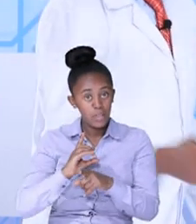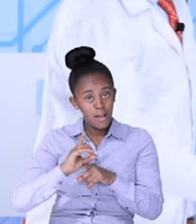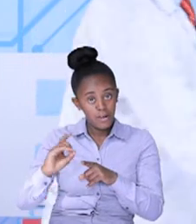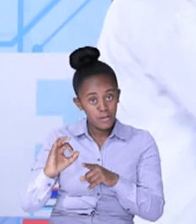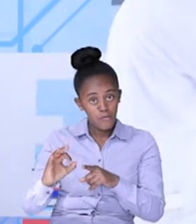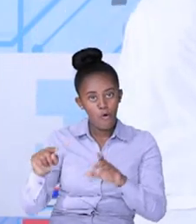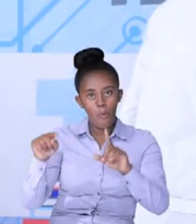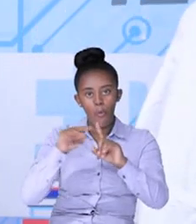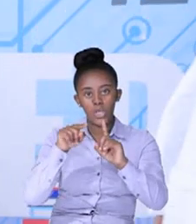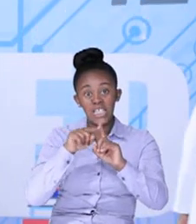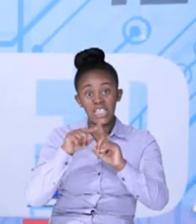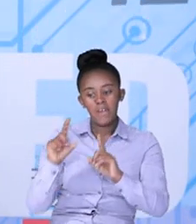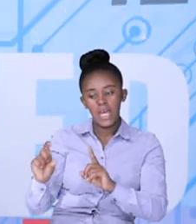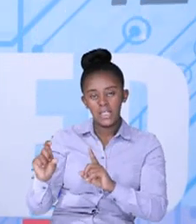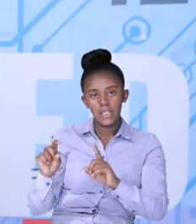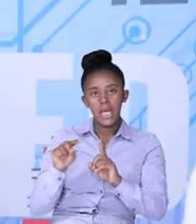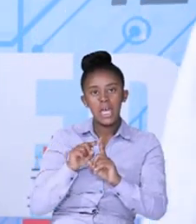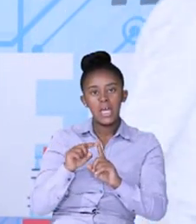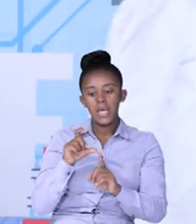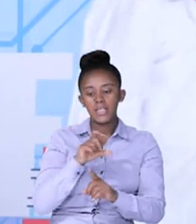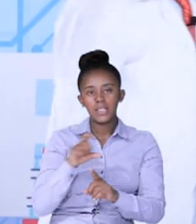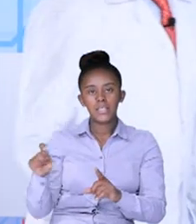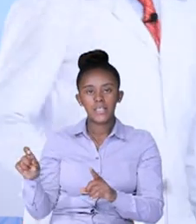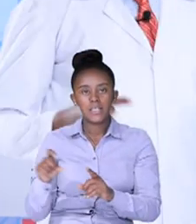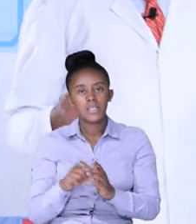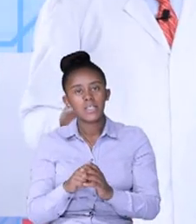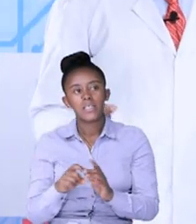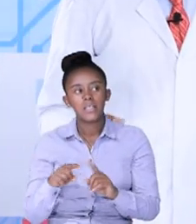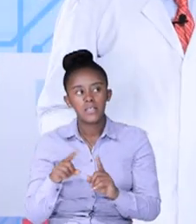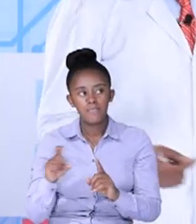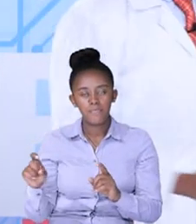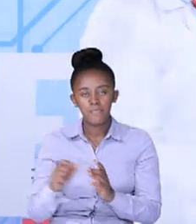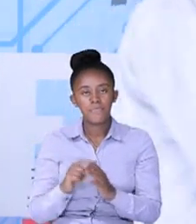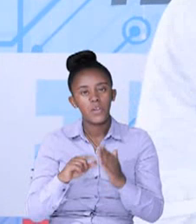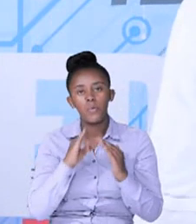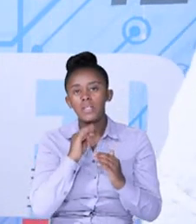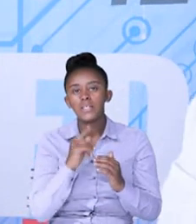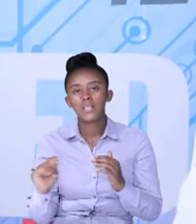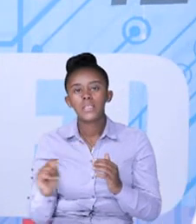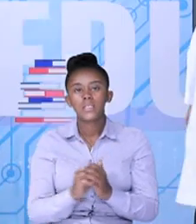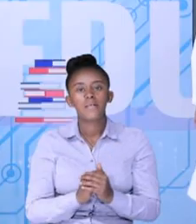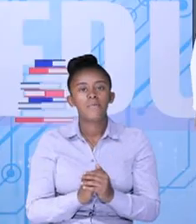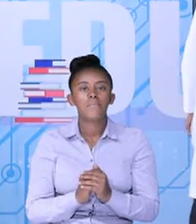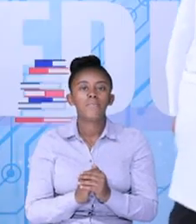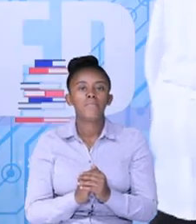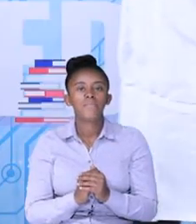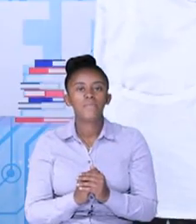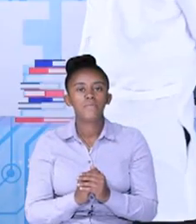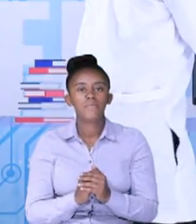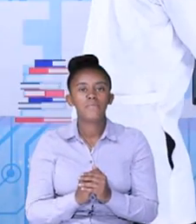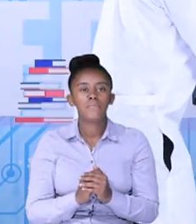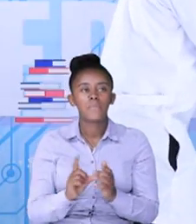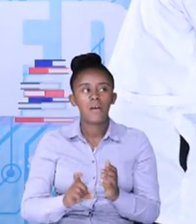positive x-axis. It's moving to the positive x-axis. What is the direction of the magnetic field? The magnetic field is